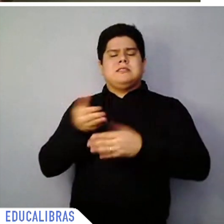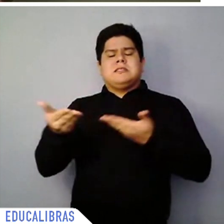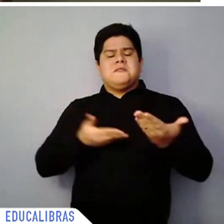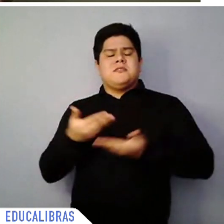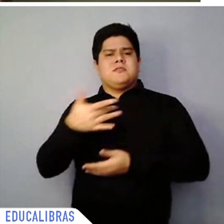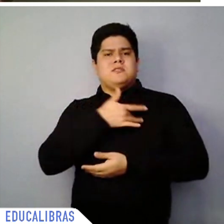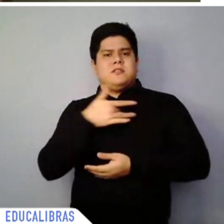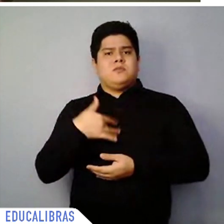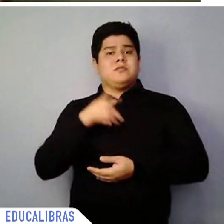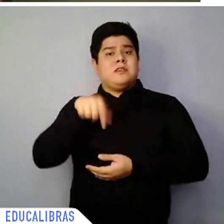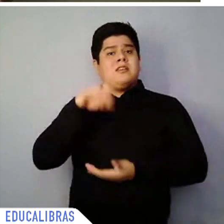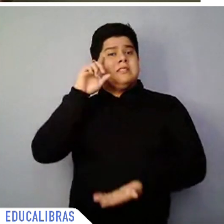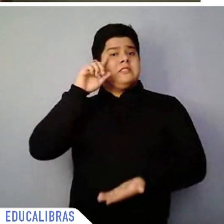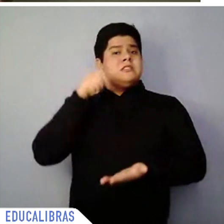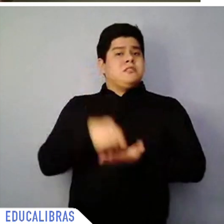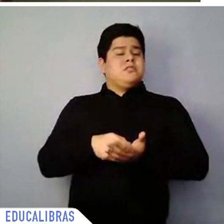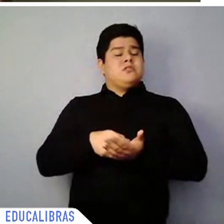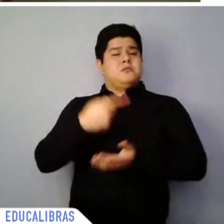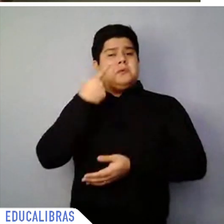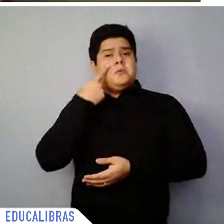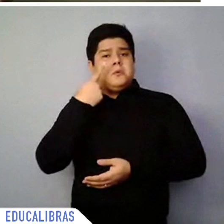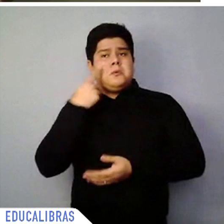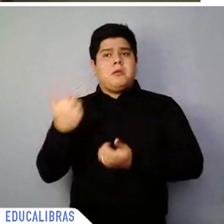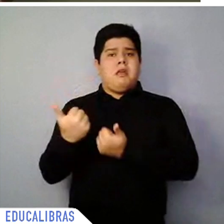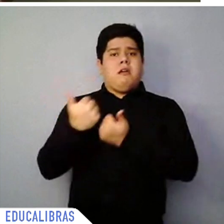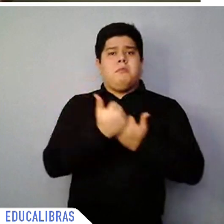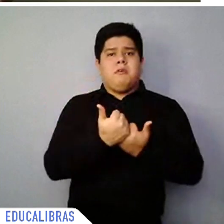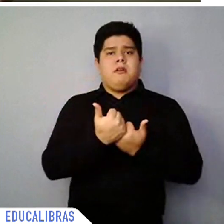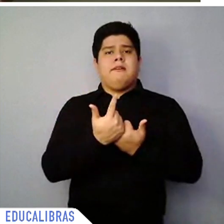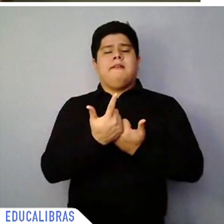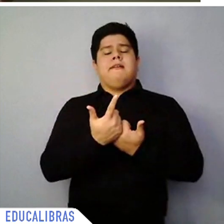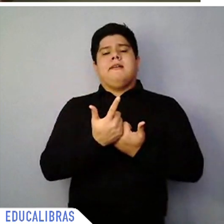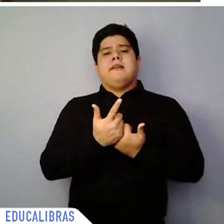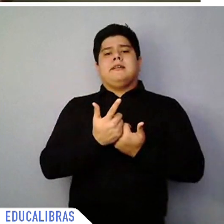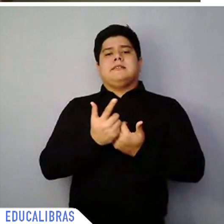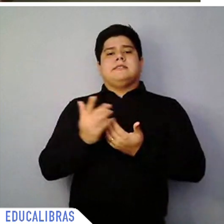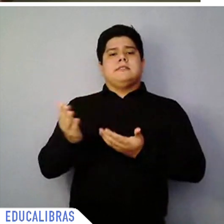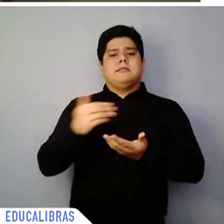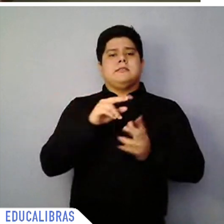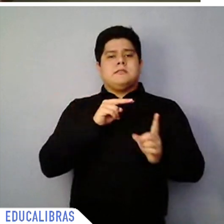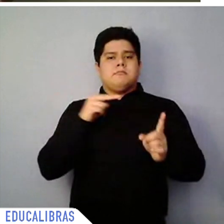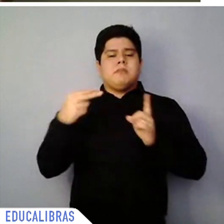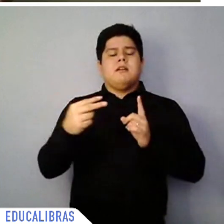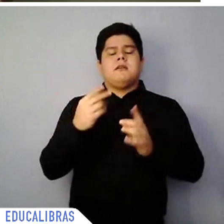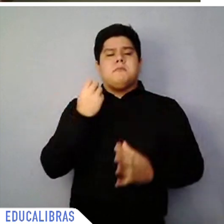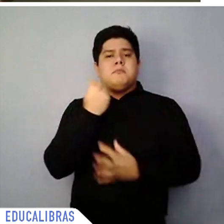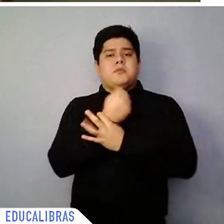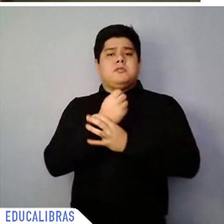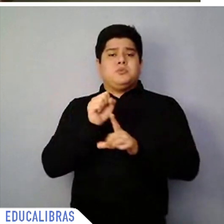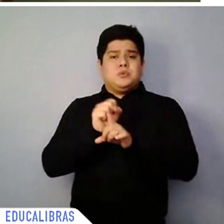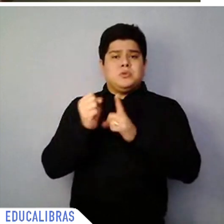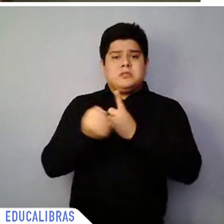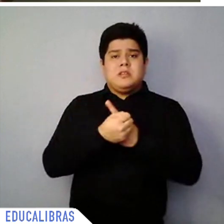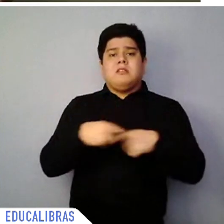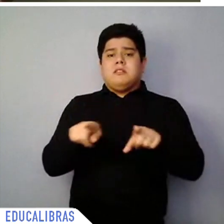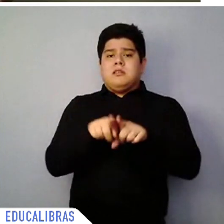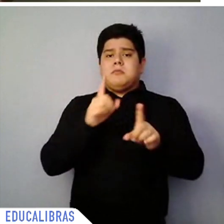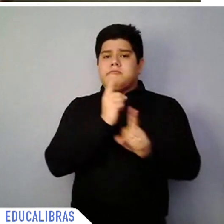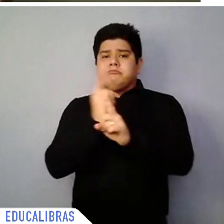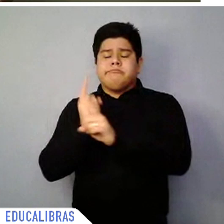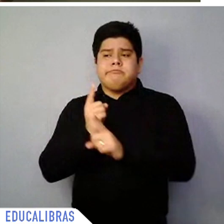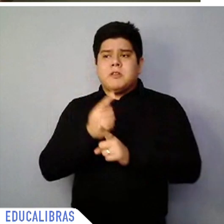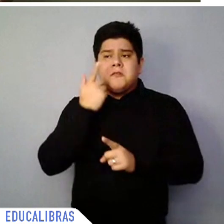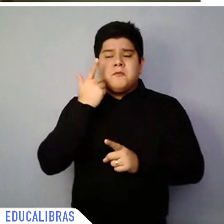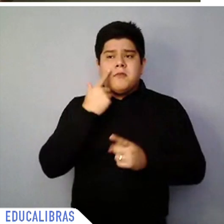areas further on in the future. So it would be decisive in order to mitigate the problem,